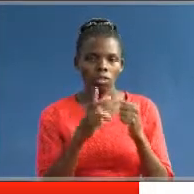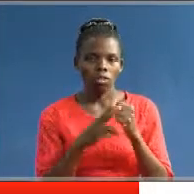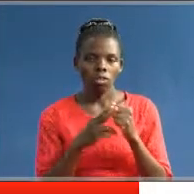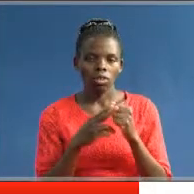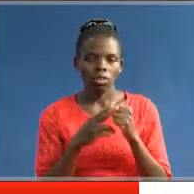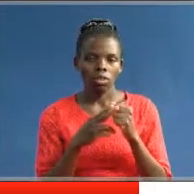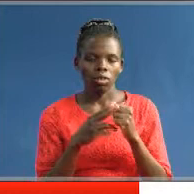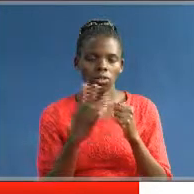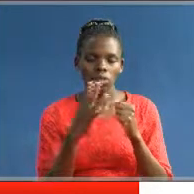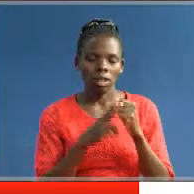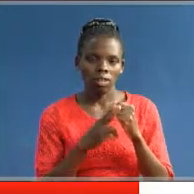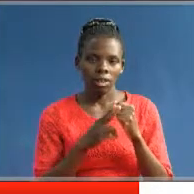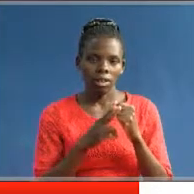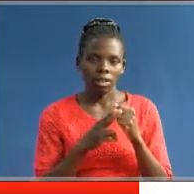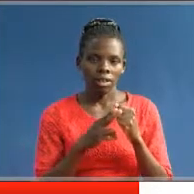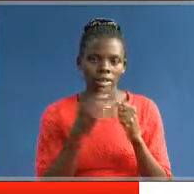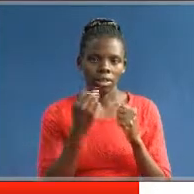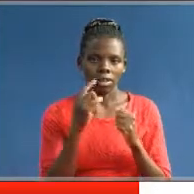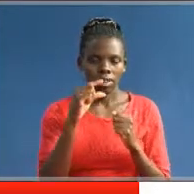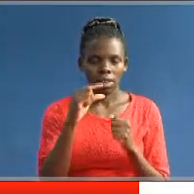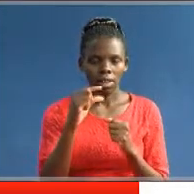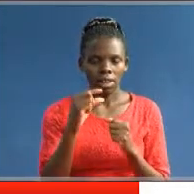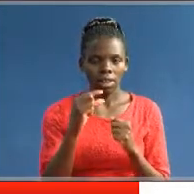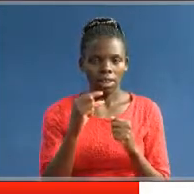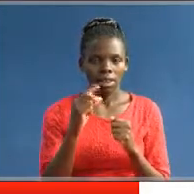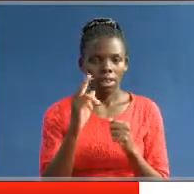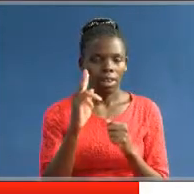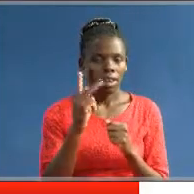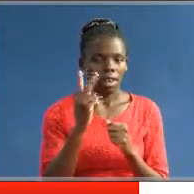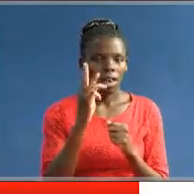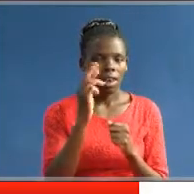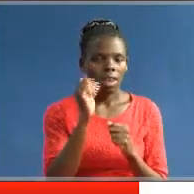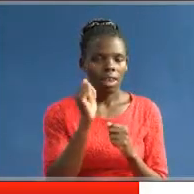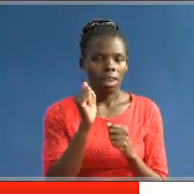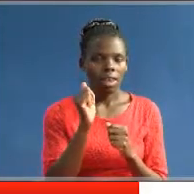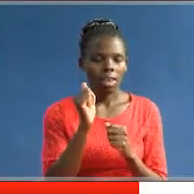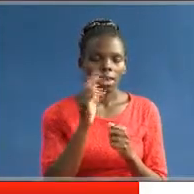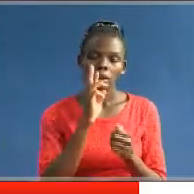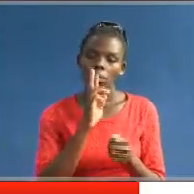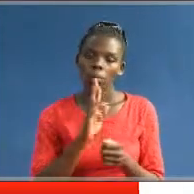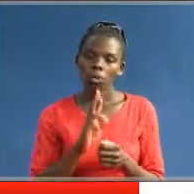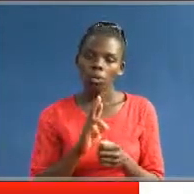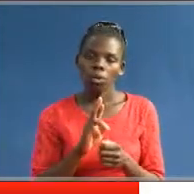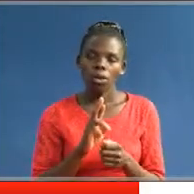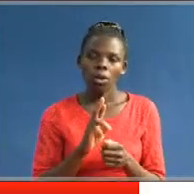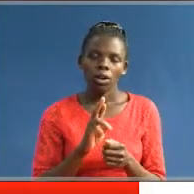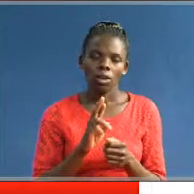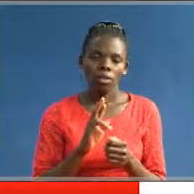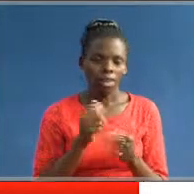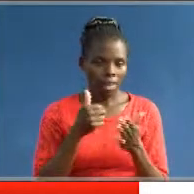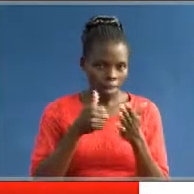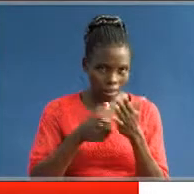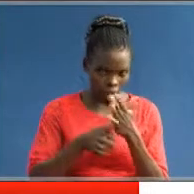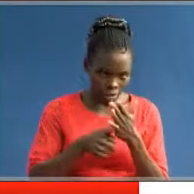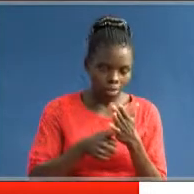A00186447-63G, the committee noted that the Kenya Revenue Authority had submitted a further report via the letter